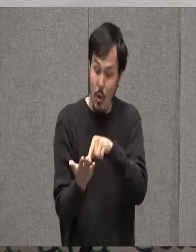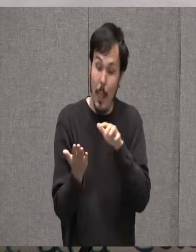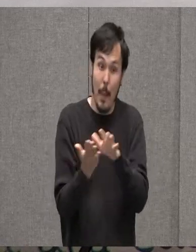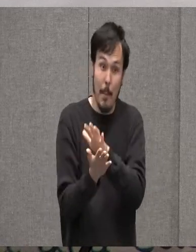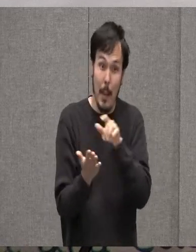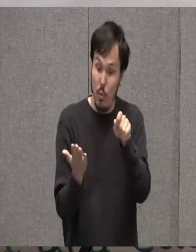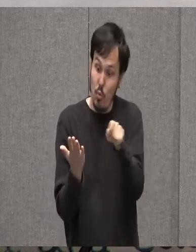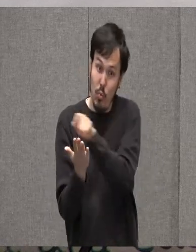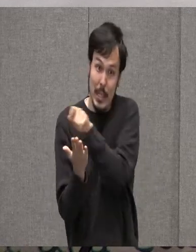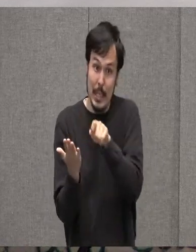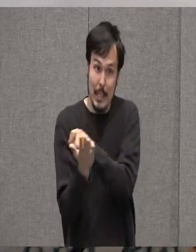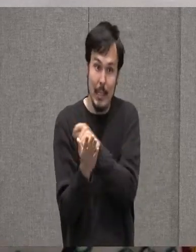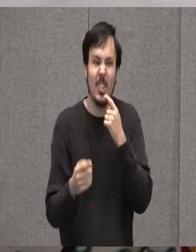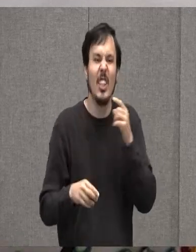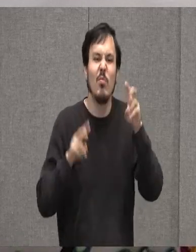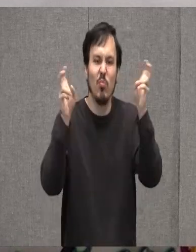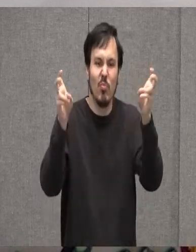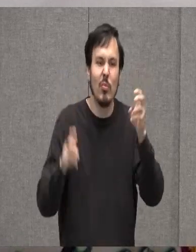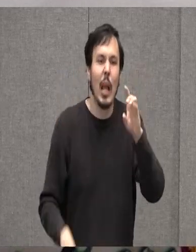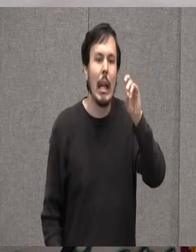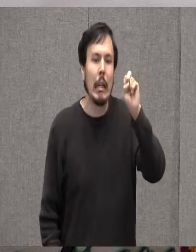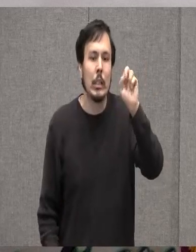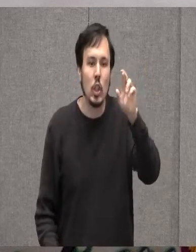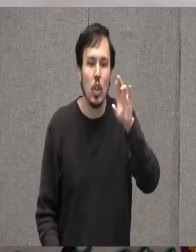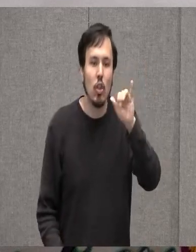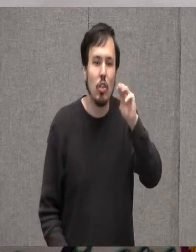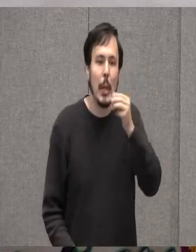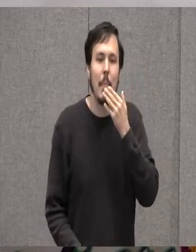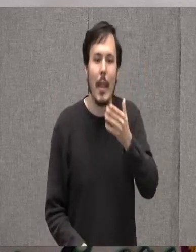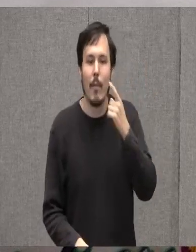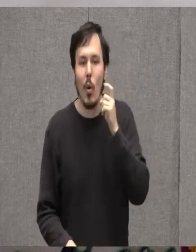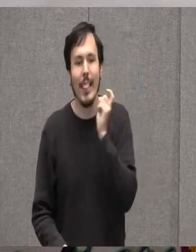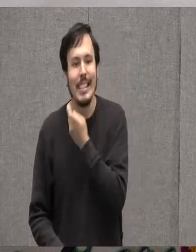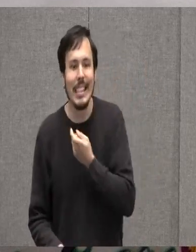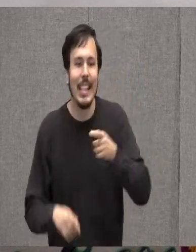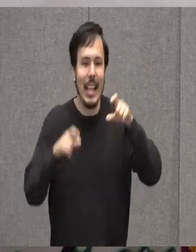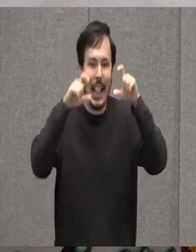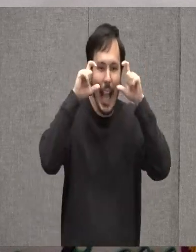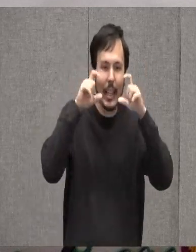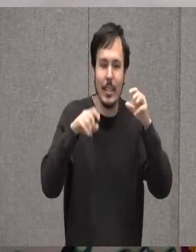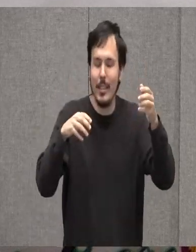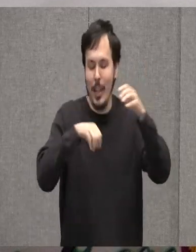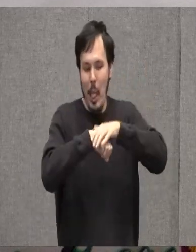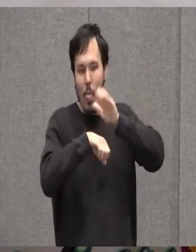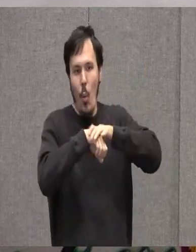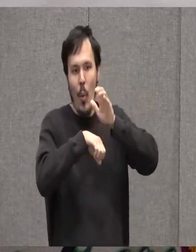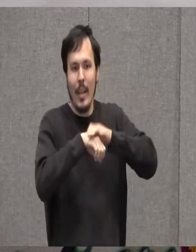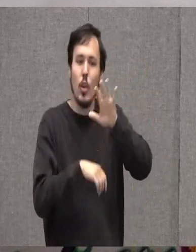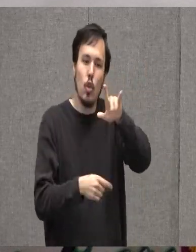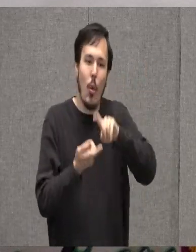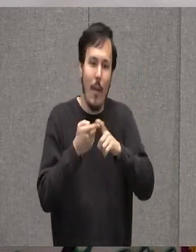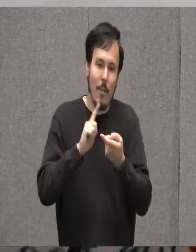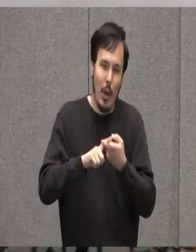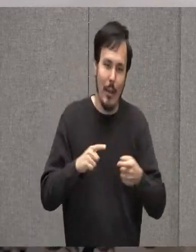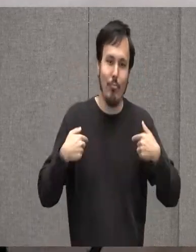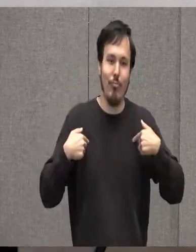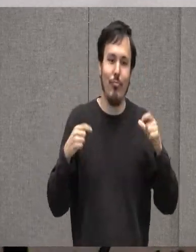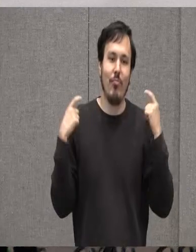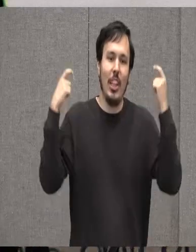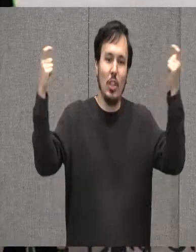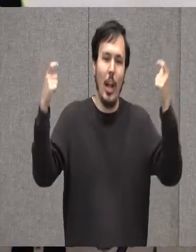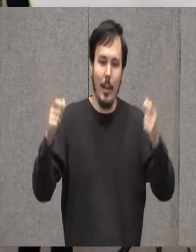Jim said goodbye fast and ran to the beanstalk. He slid down it and landed in a heap. Above him, the giant shouted,